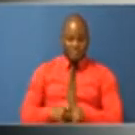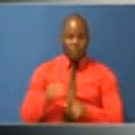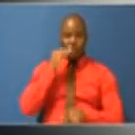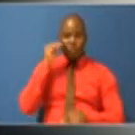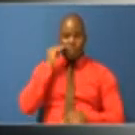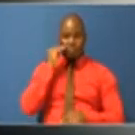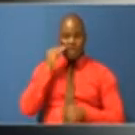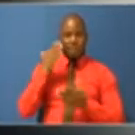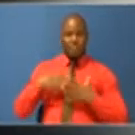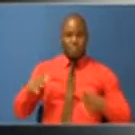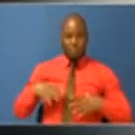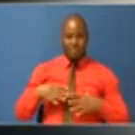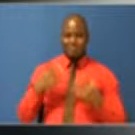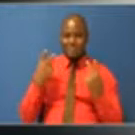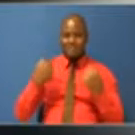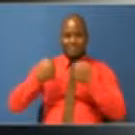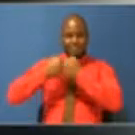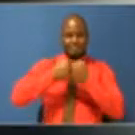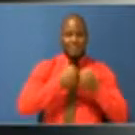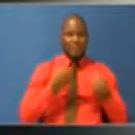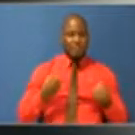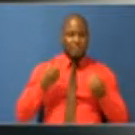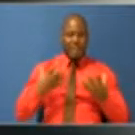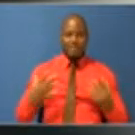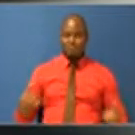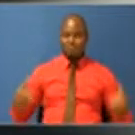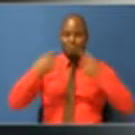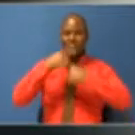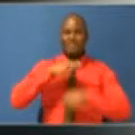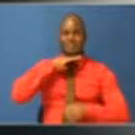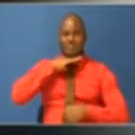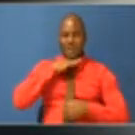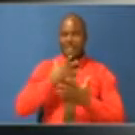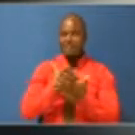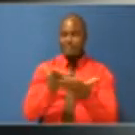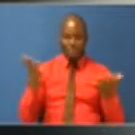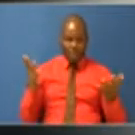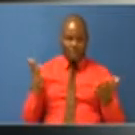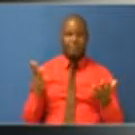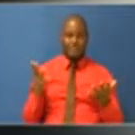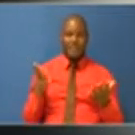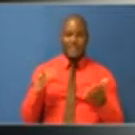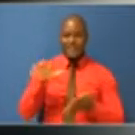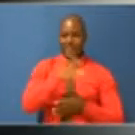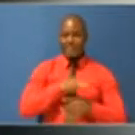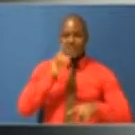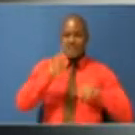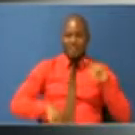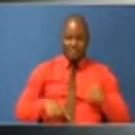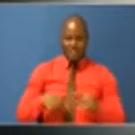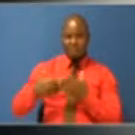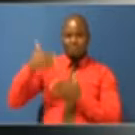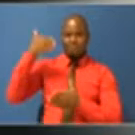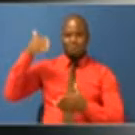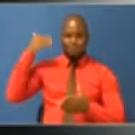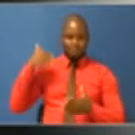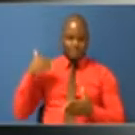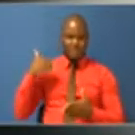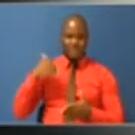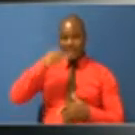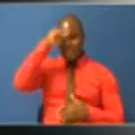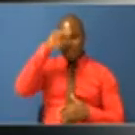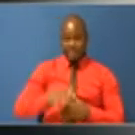places you will encounter months of garbage strewn all over and this is despite the previous